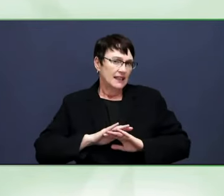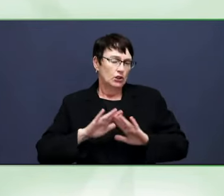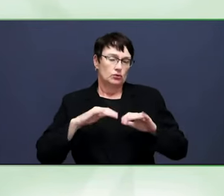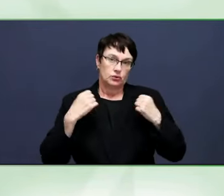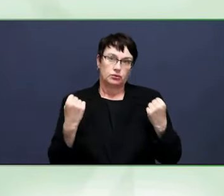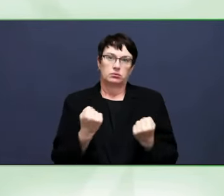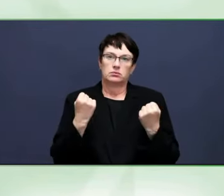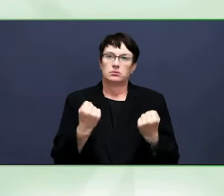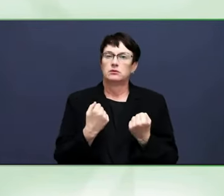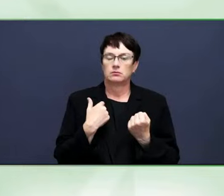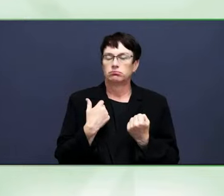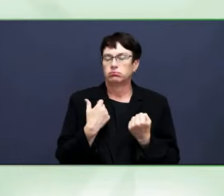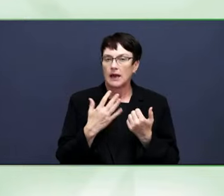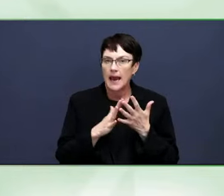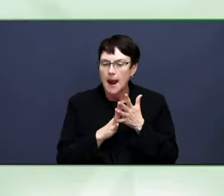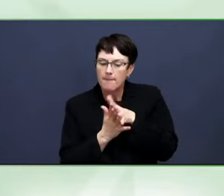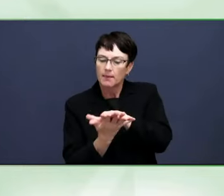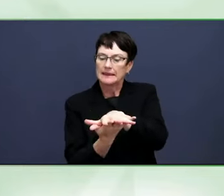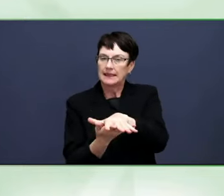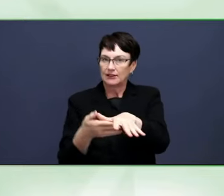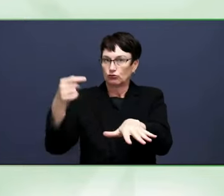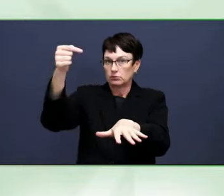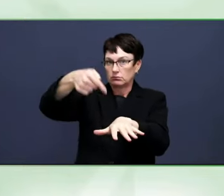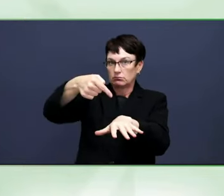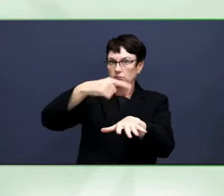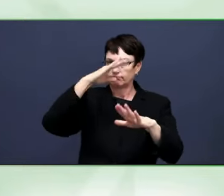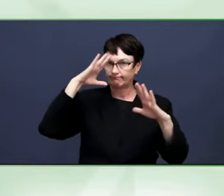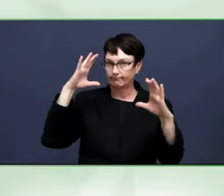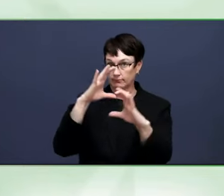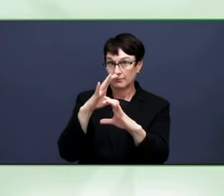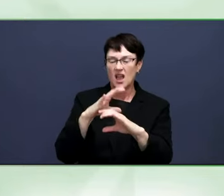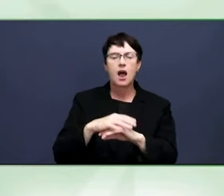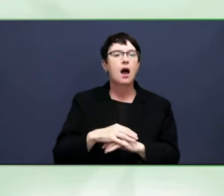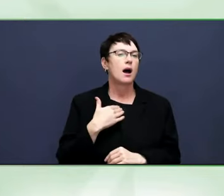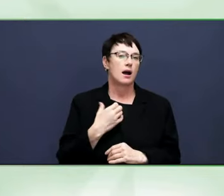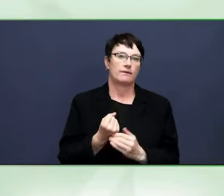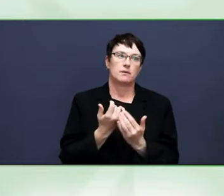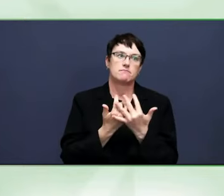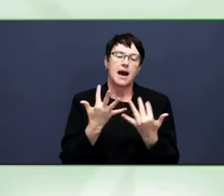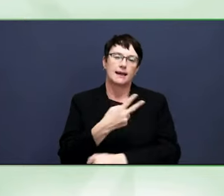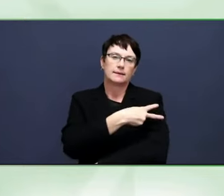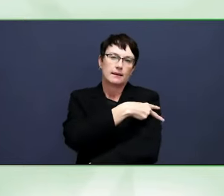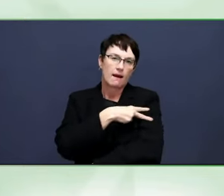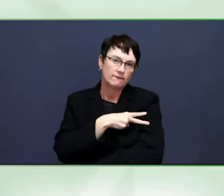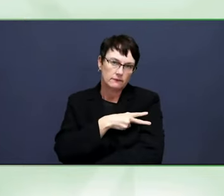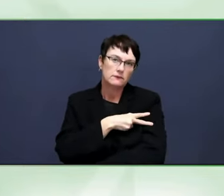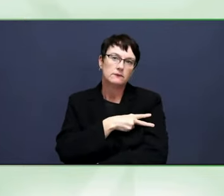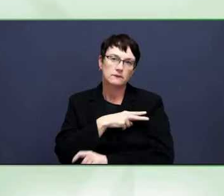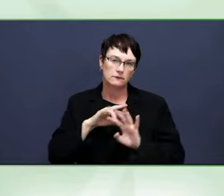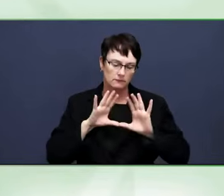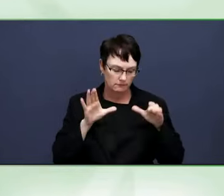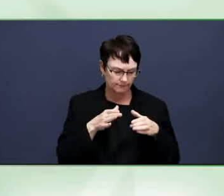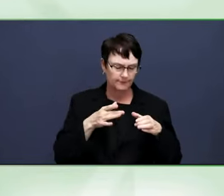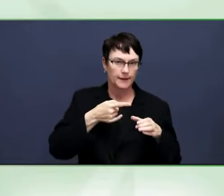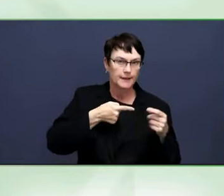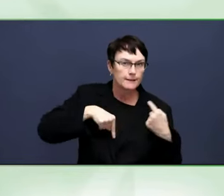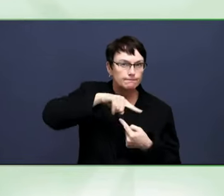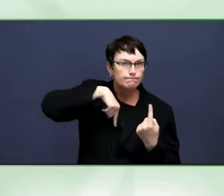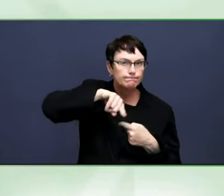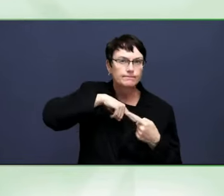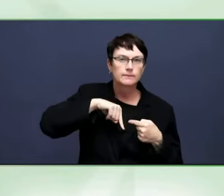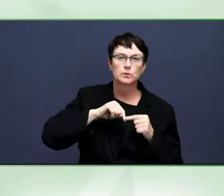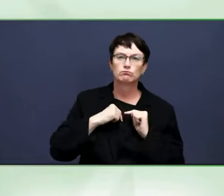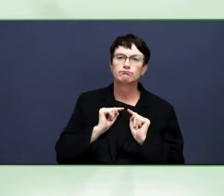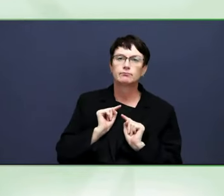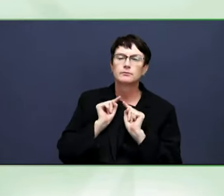moment who are offering a dialogue with all school providers. So last year they made 600 dialogues